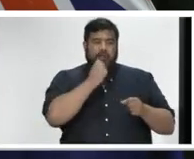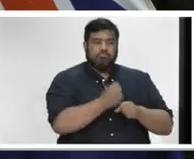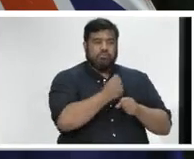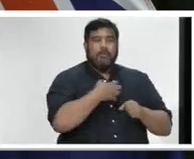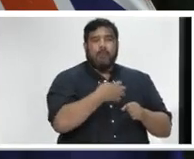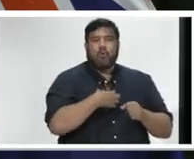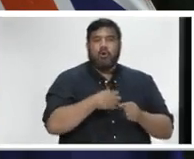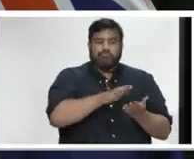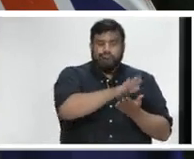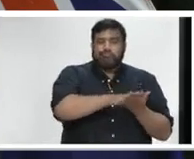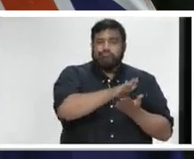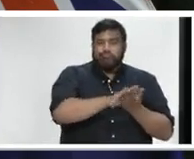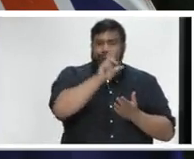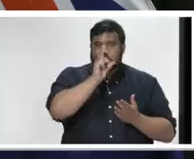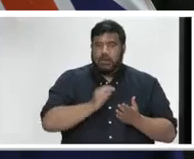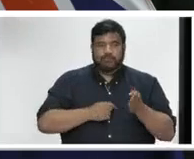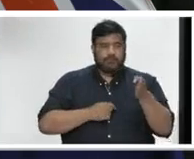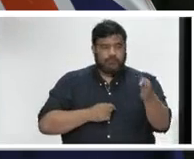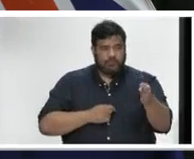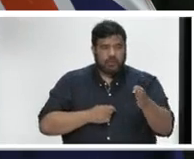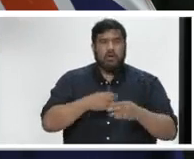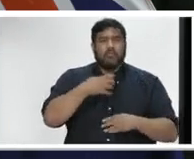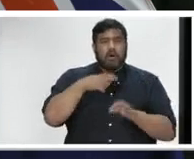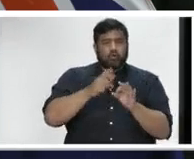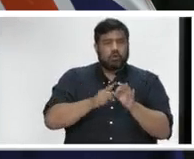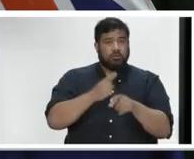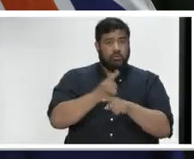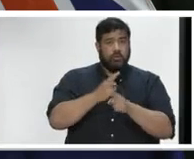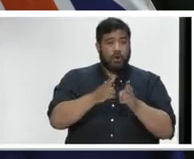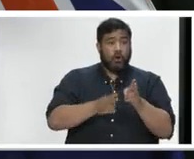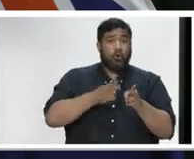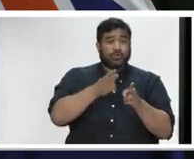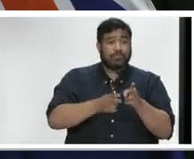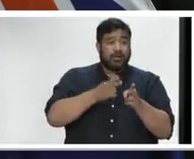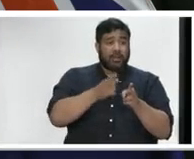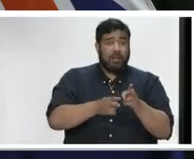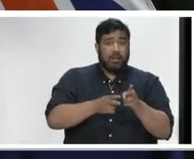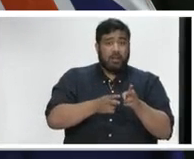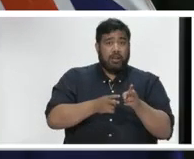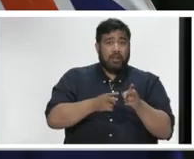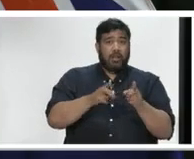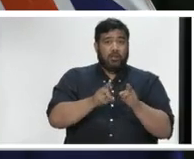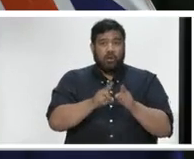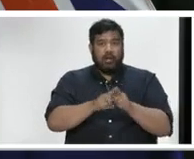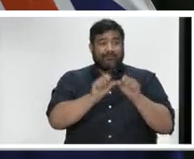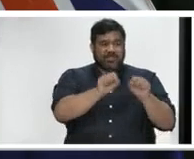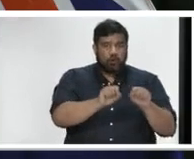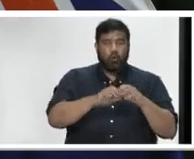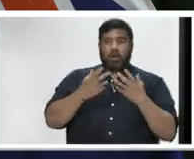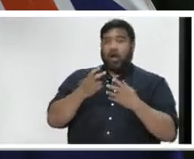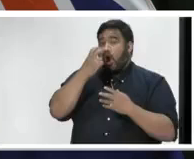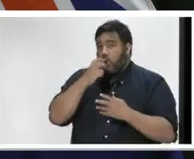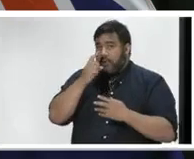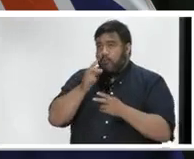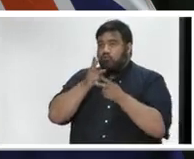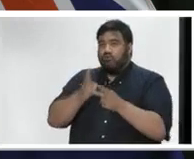that. I have a question around hospital and aged care facility visits. What will restrictions under level